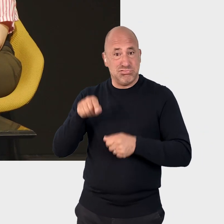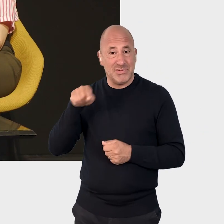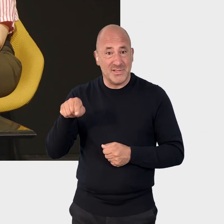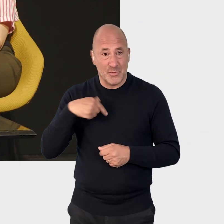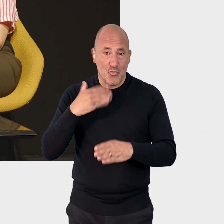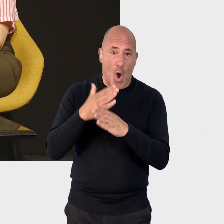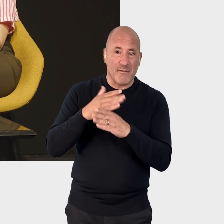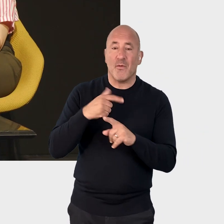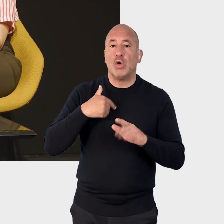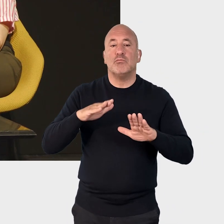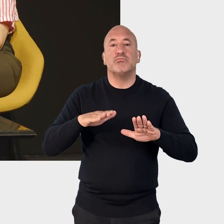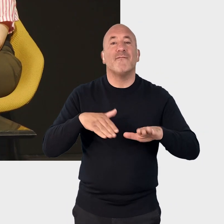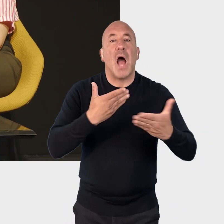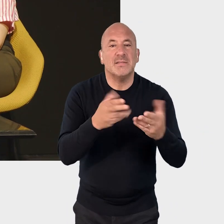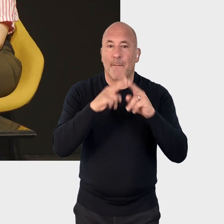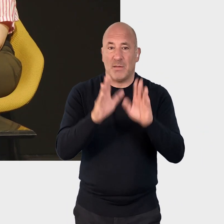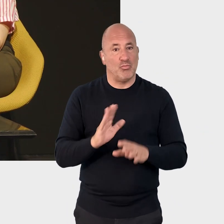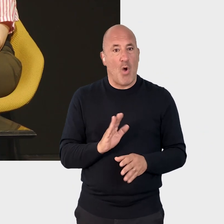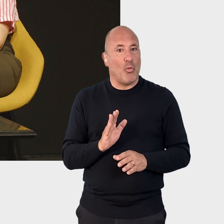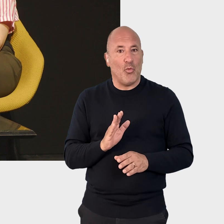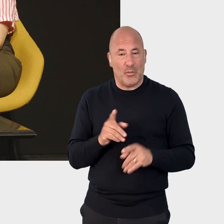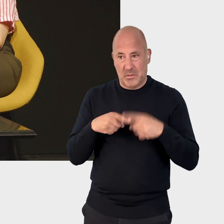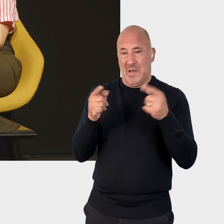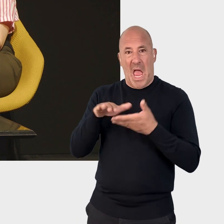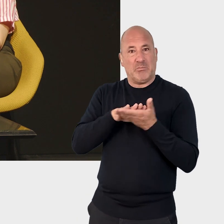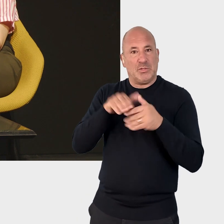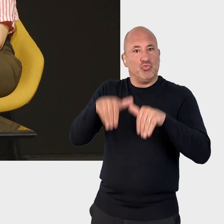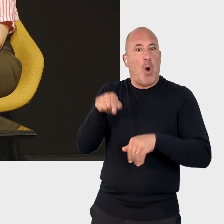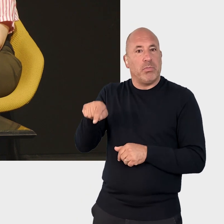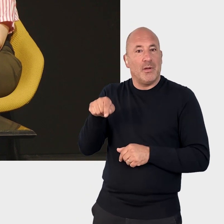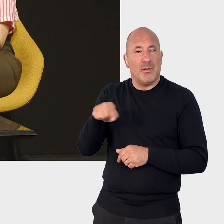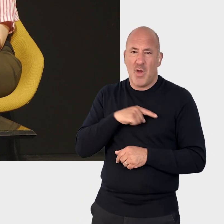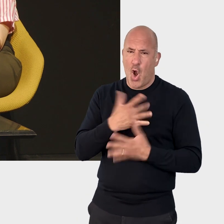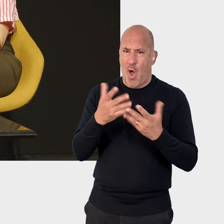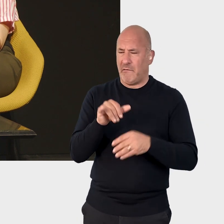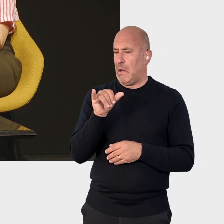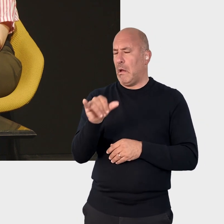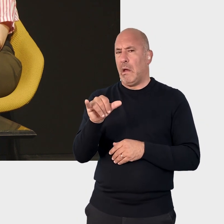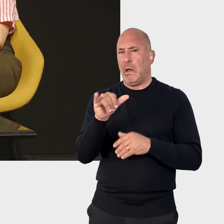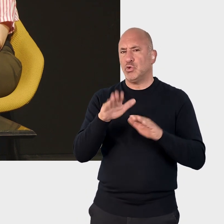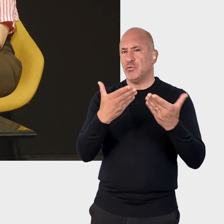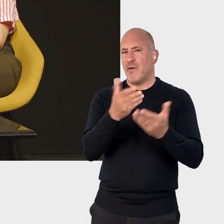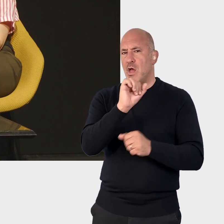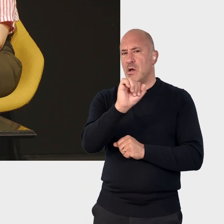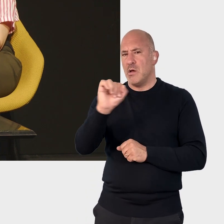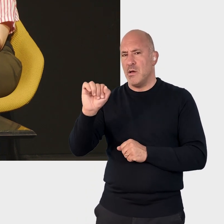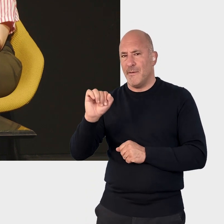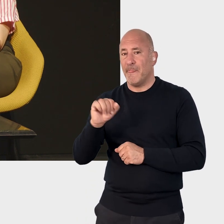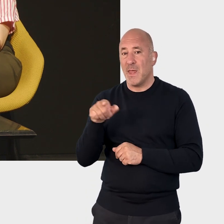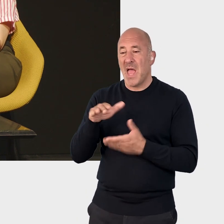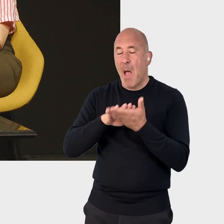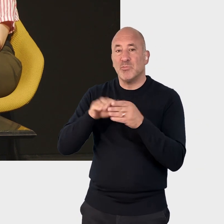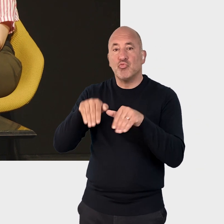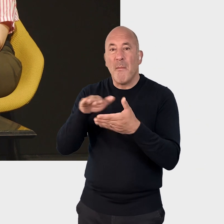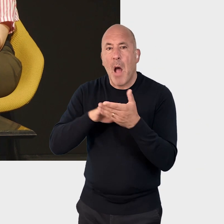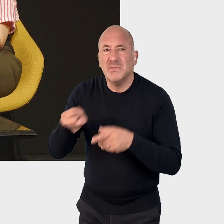shop unit on the estate so that we can run work from within the estate, but not from a service provider's building, because there's a lot of